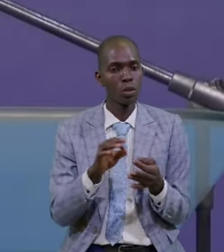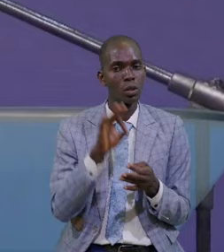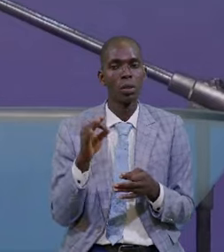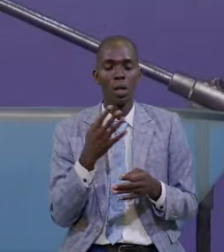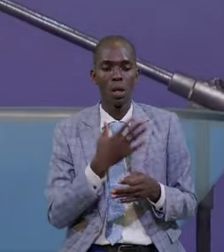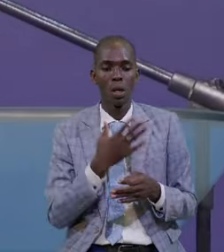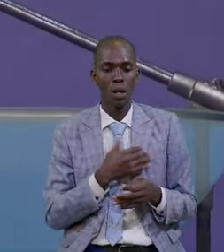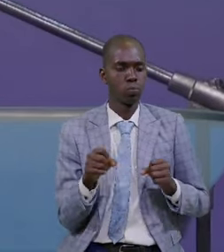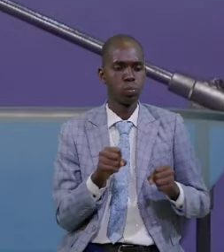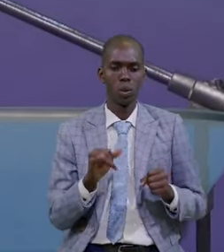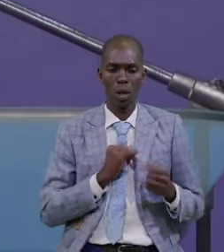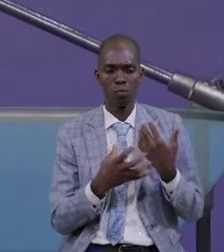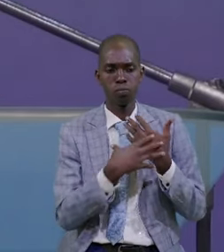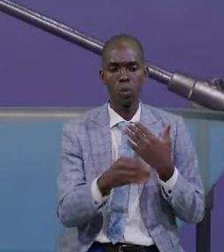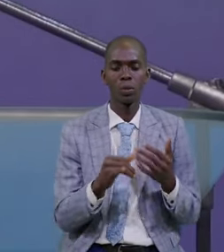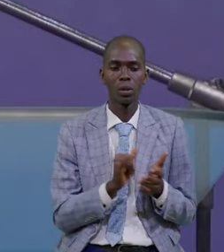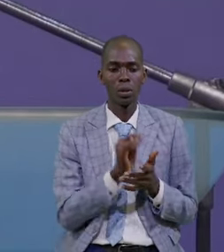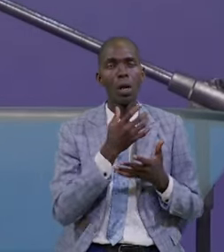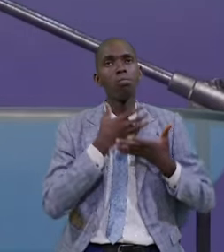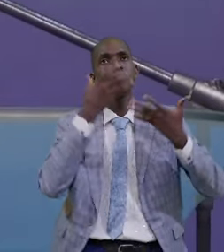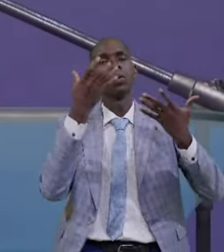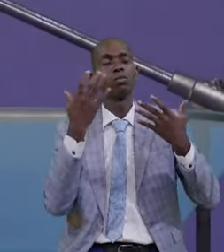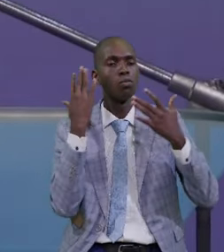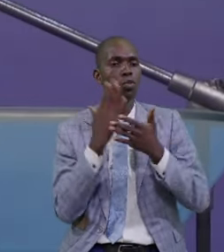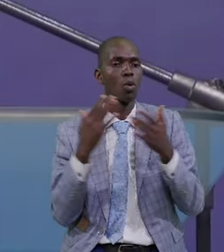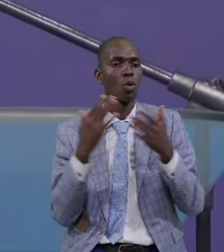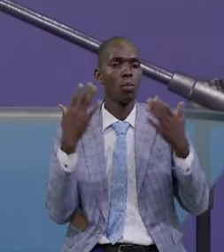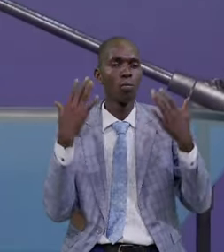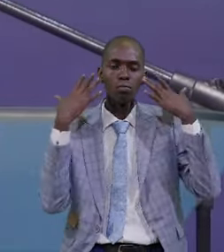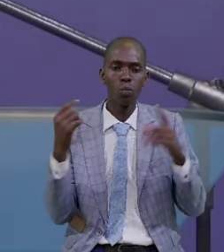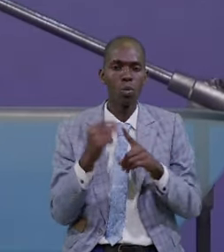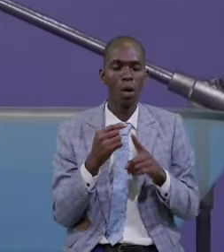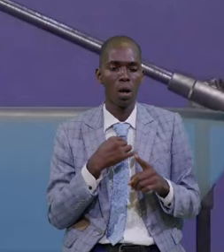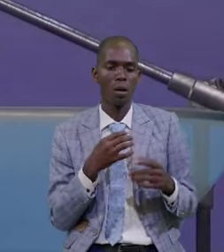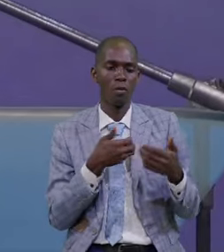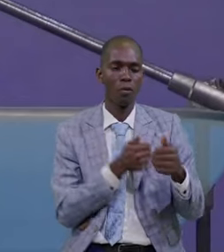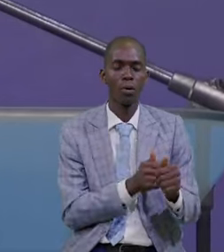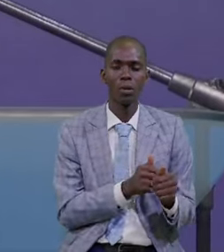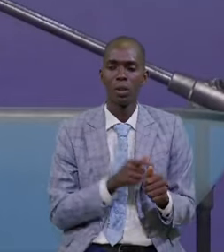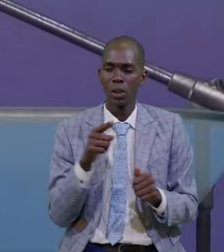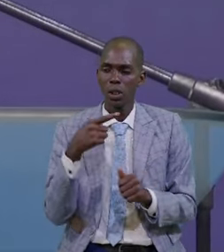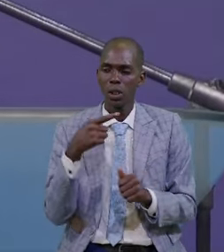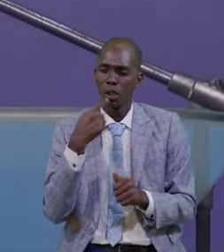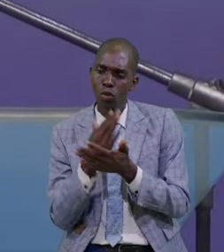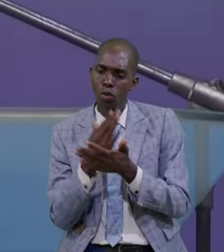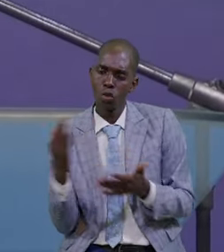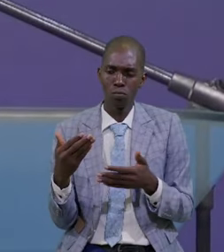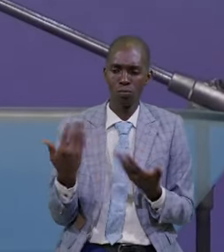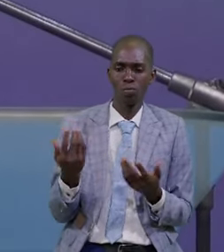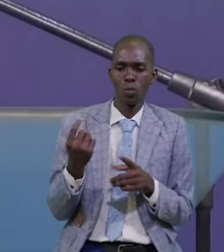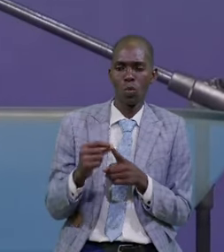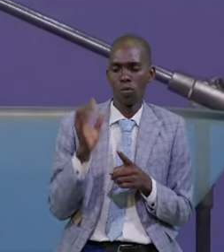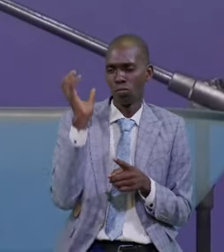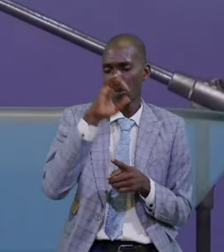shake. He shouted, so I shout. He spoke, you know, those syllables, and I listened very